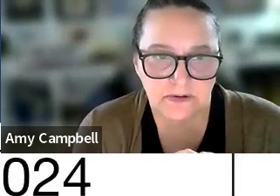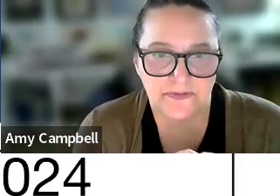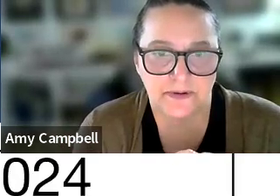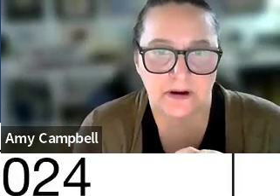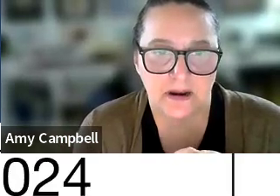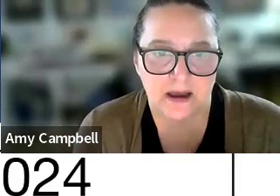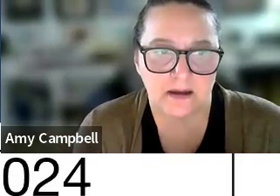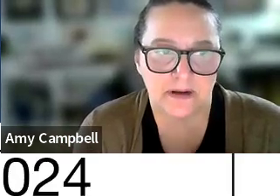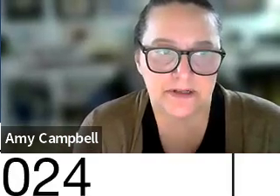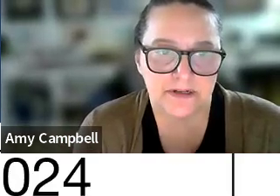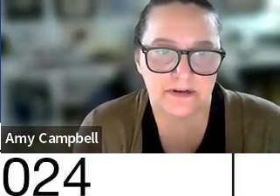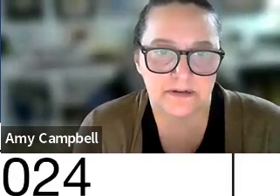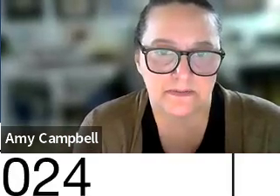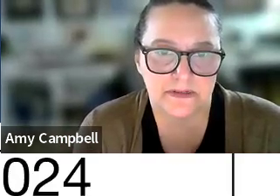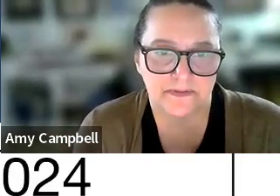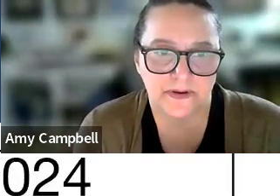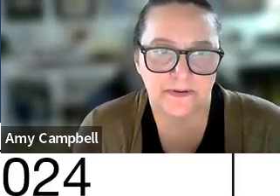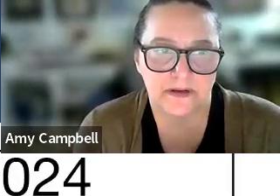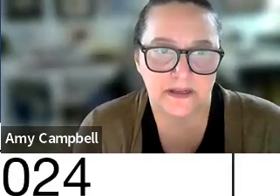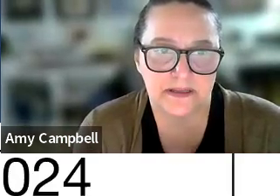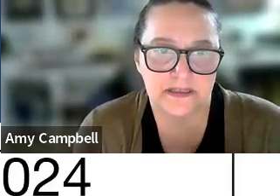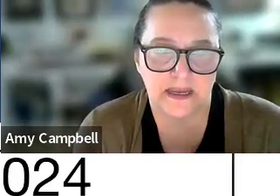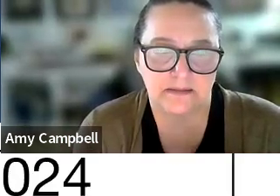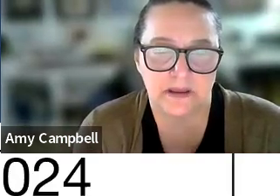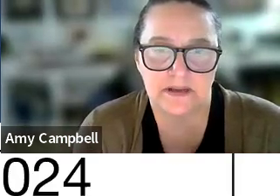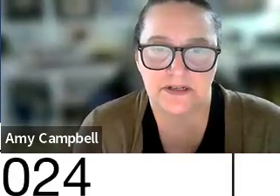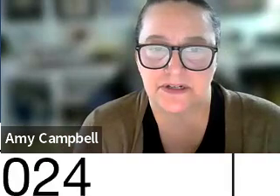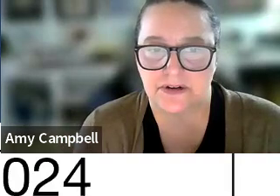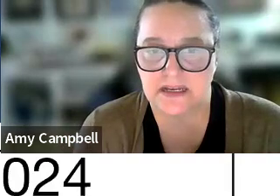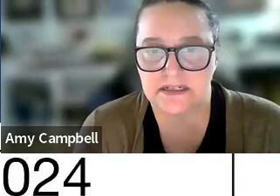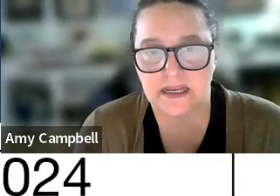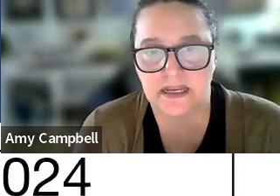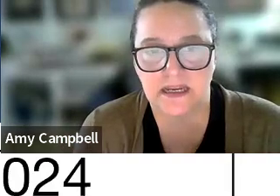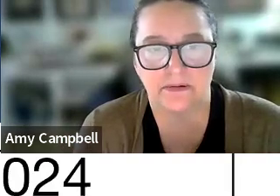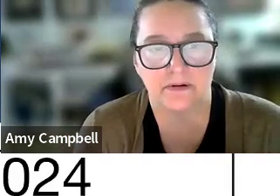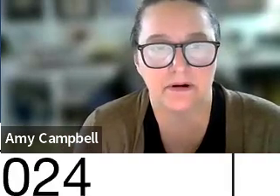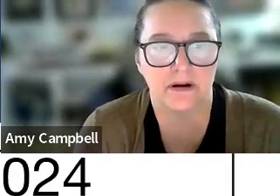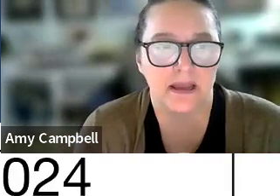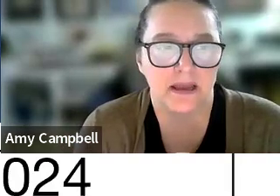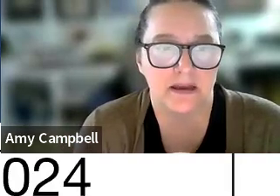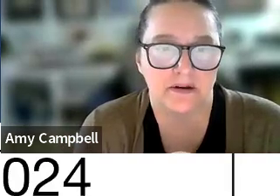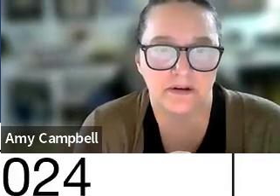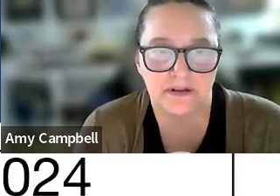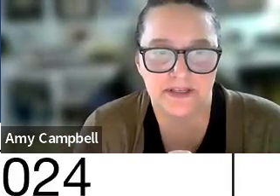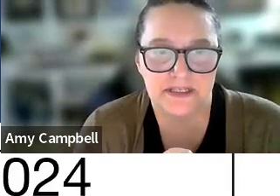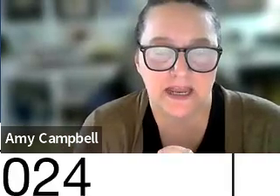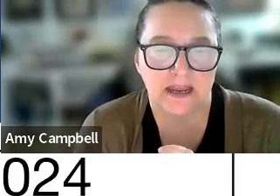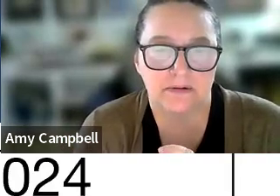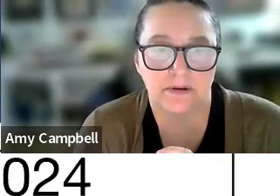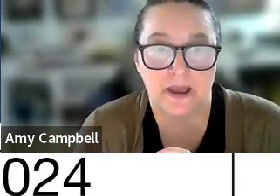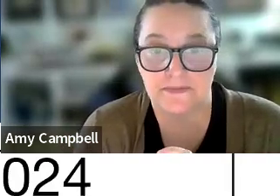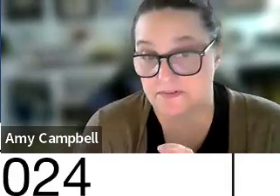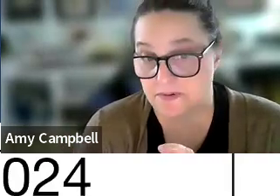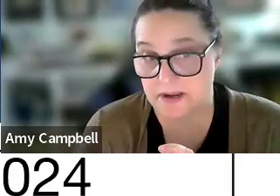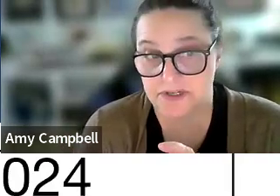deadline. So if you are not registered to vote in the state, maybe you just turned 18 or you're new to the state